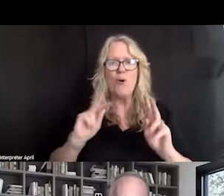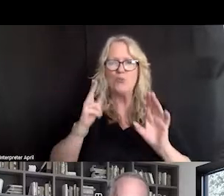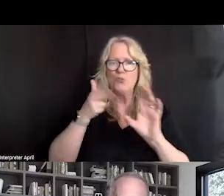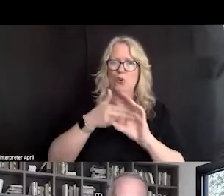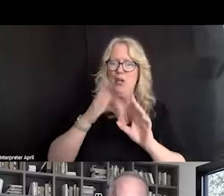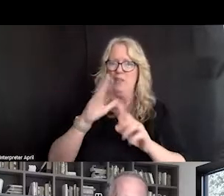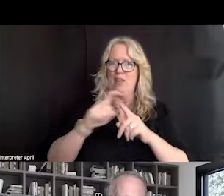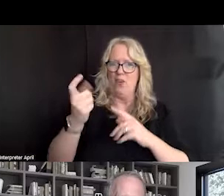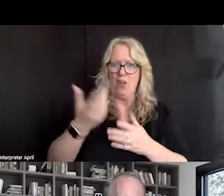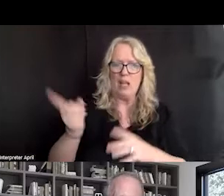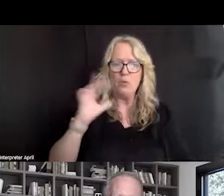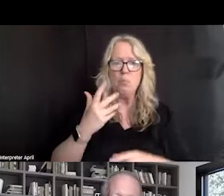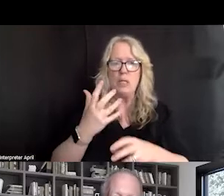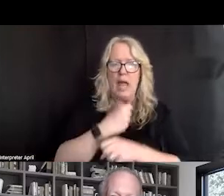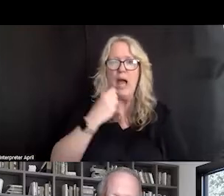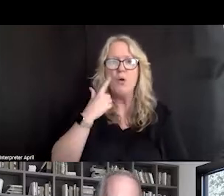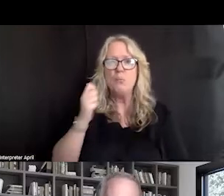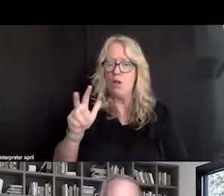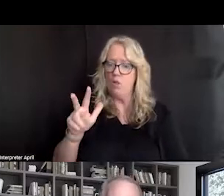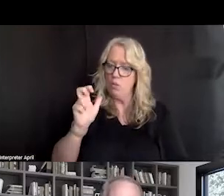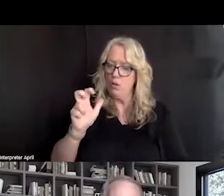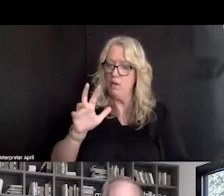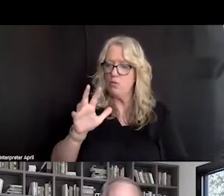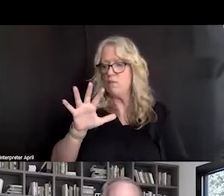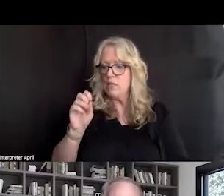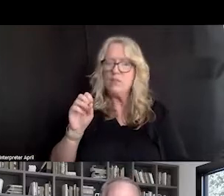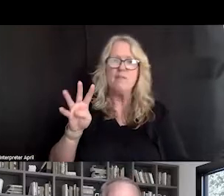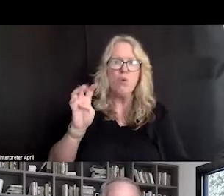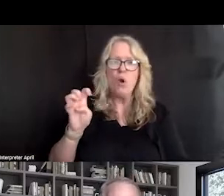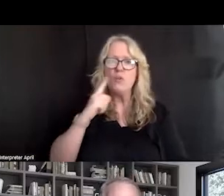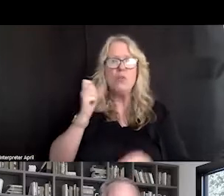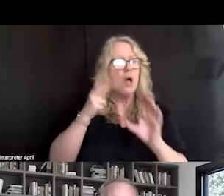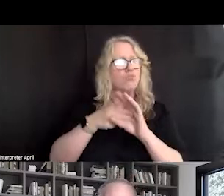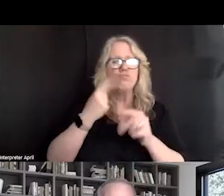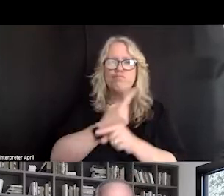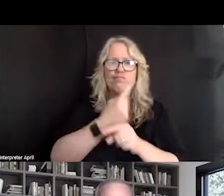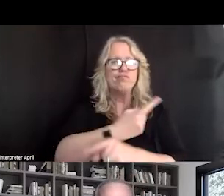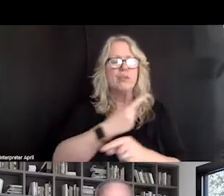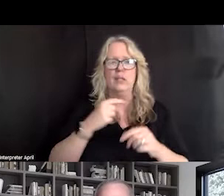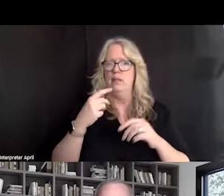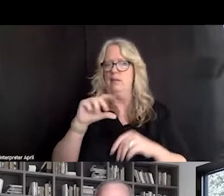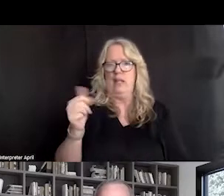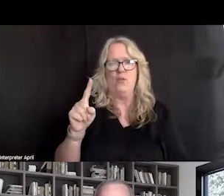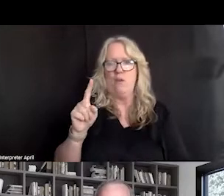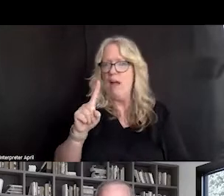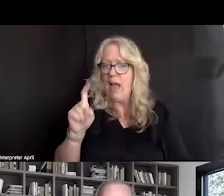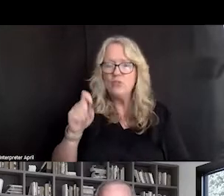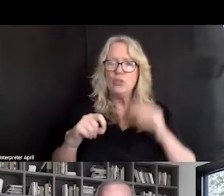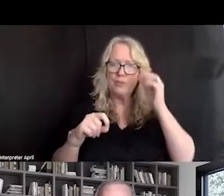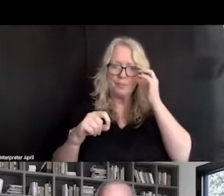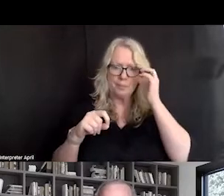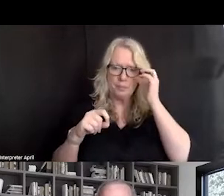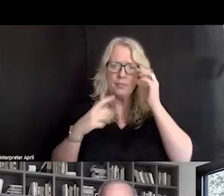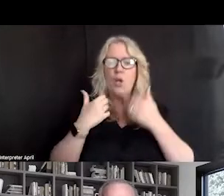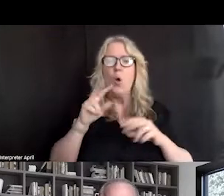call, but we are getting about 350 to 400 of you who are routinely joining us. Another 100 to 150 are watching